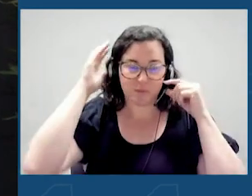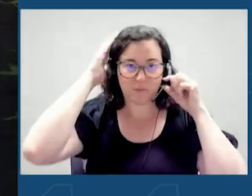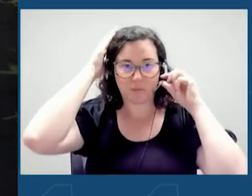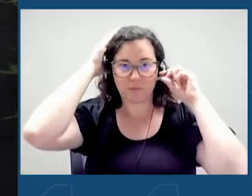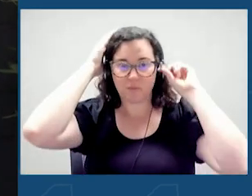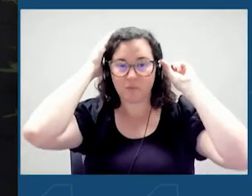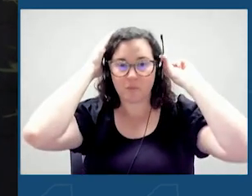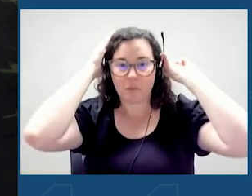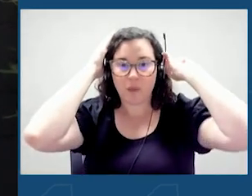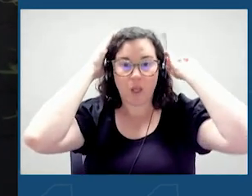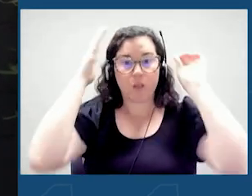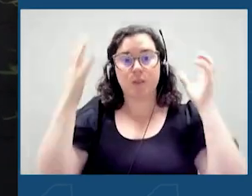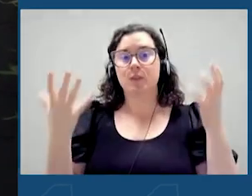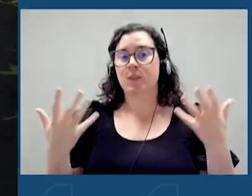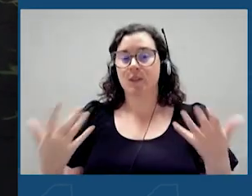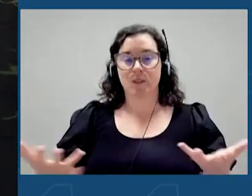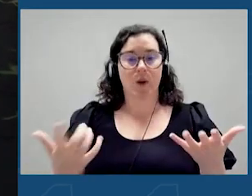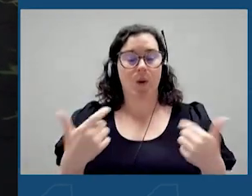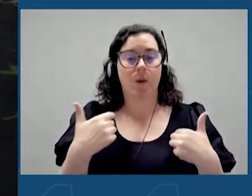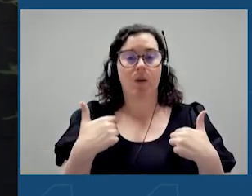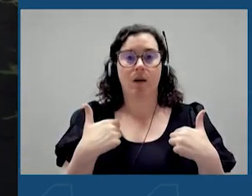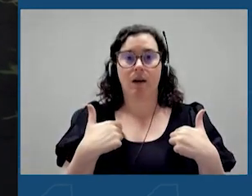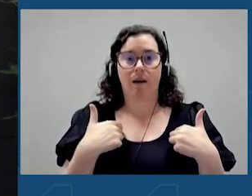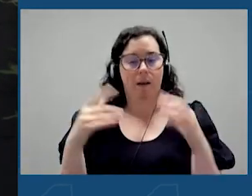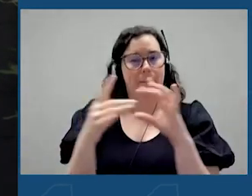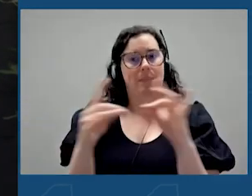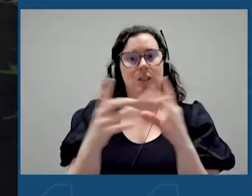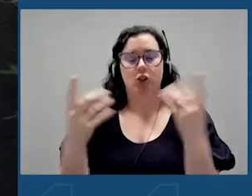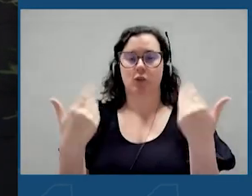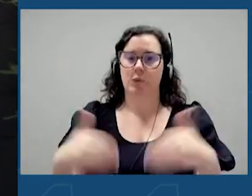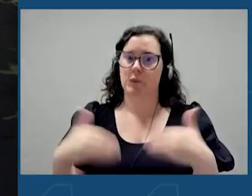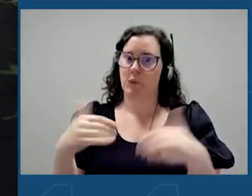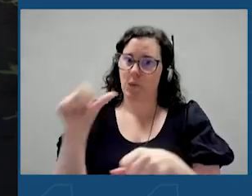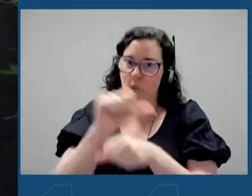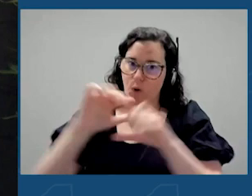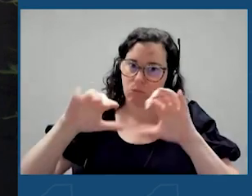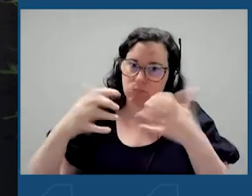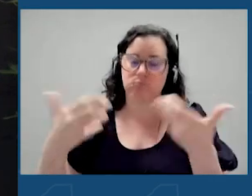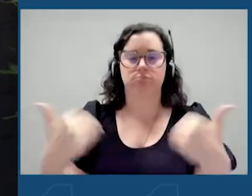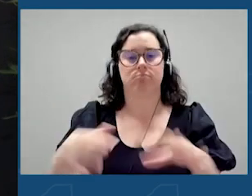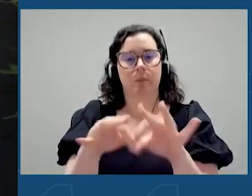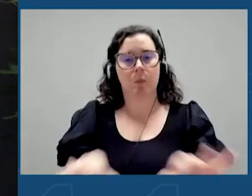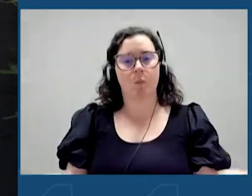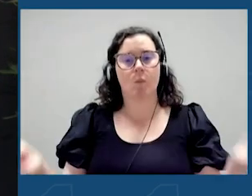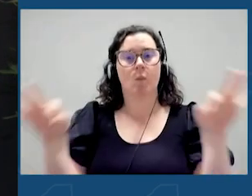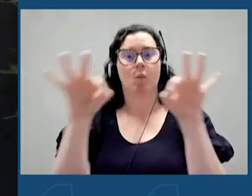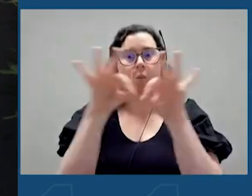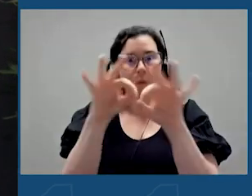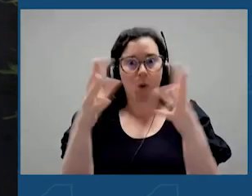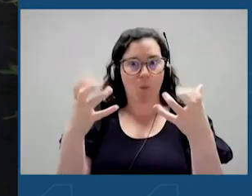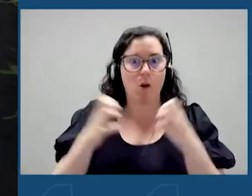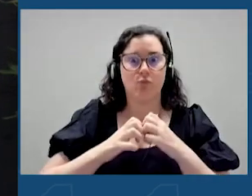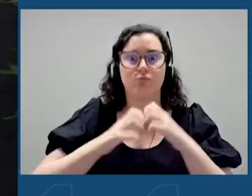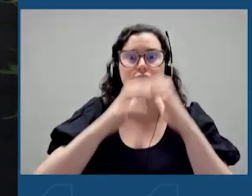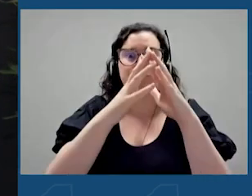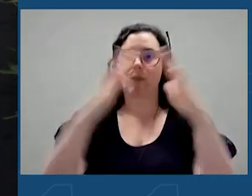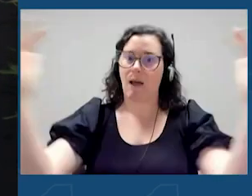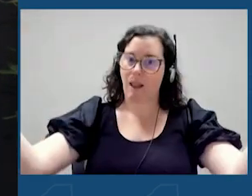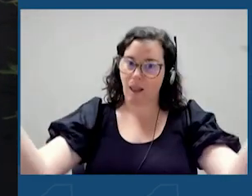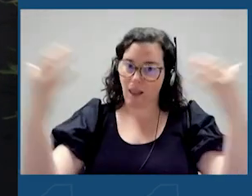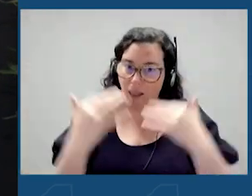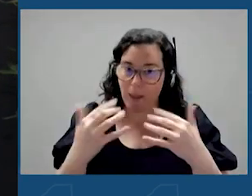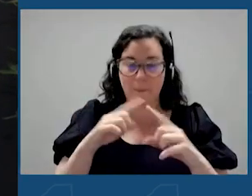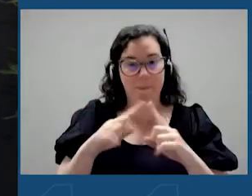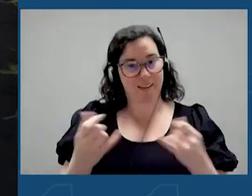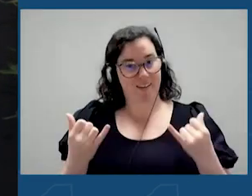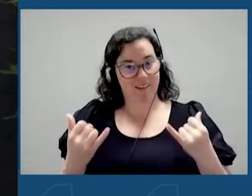So I mentioned the importance of workforce. We can build and they will come, but let's have them come when they have skills. Let's